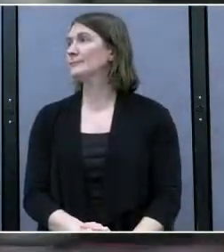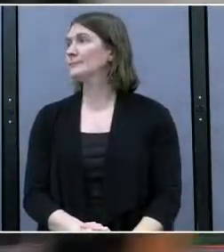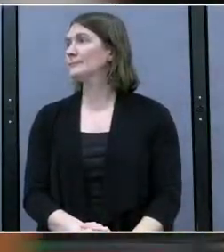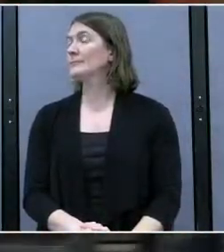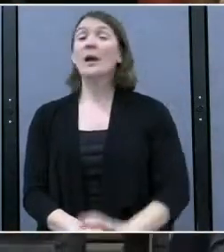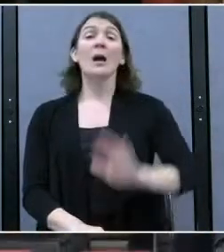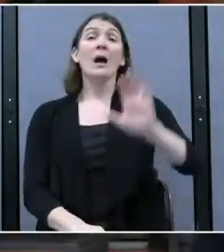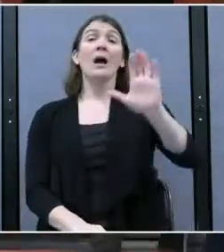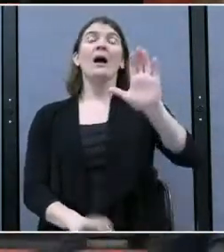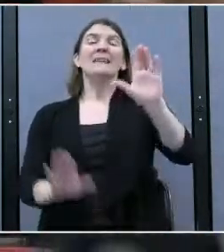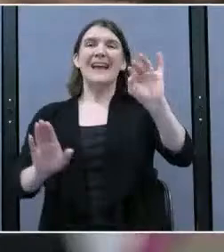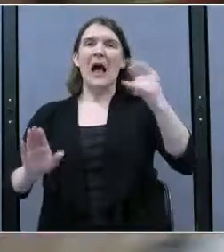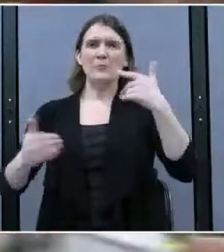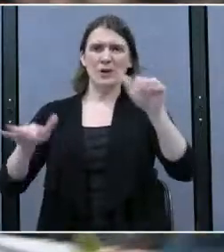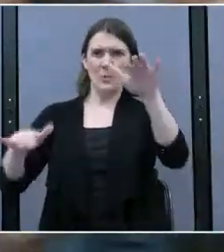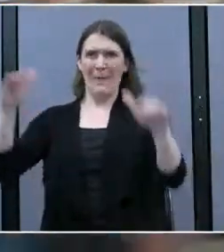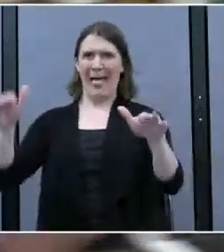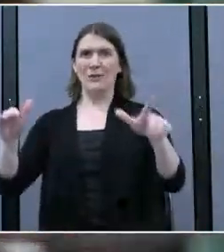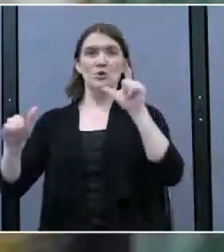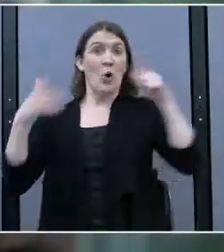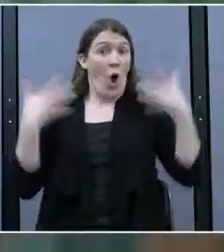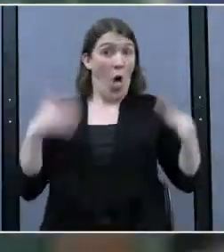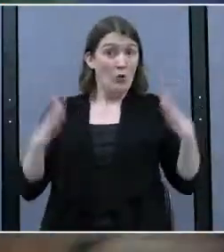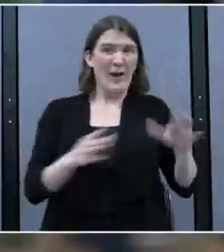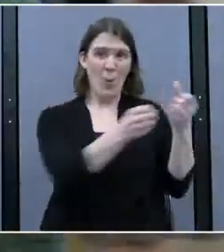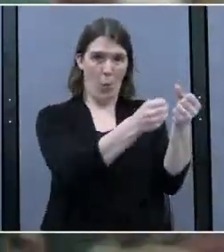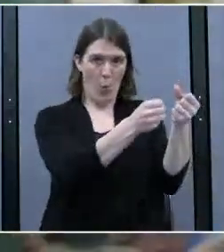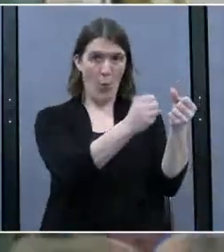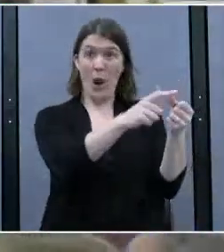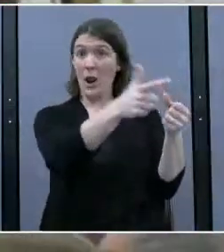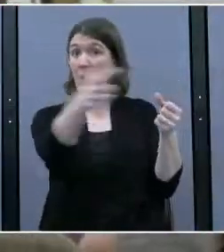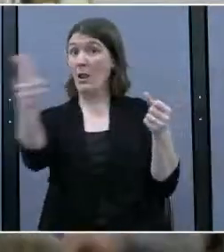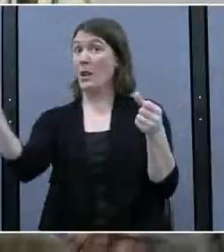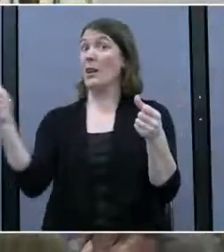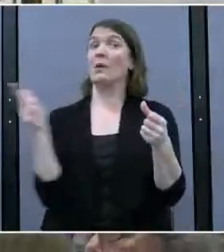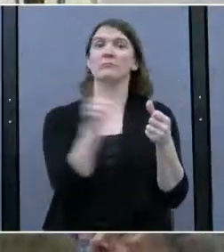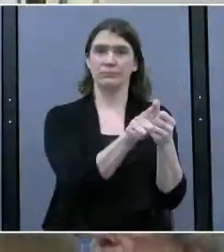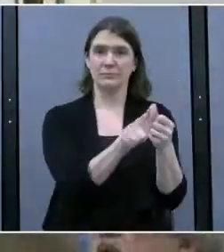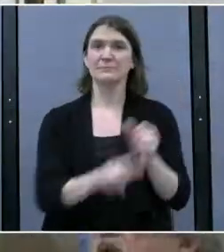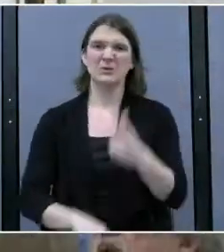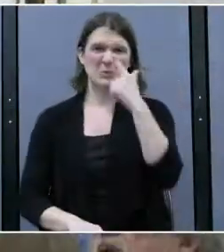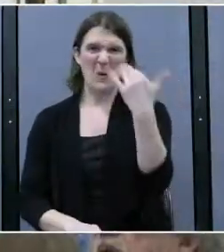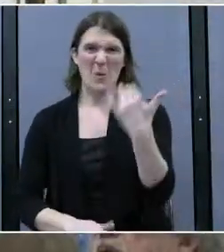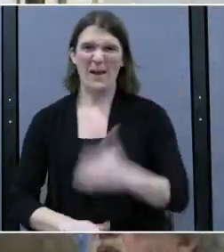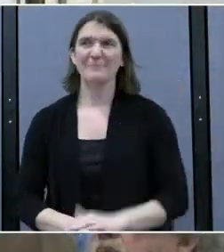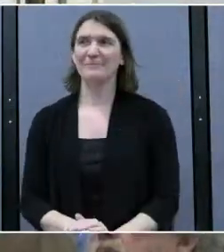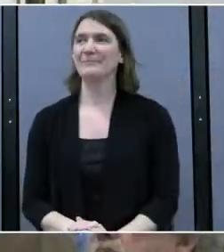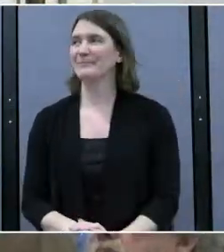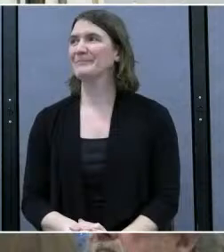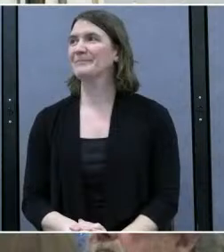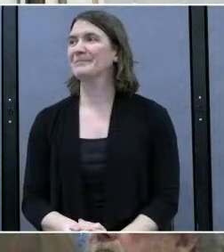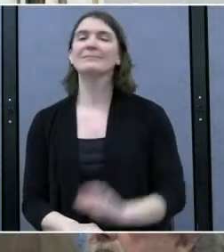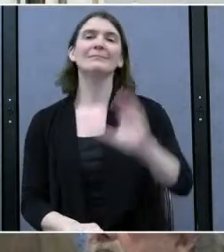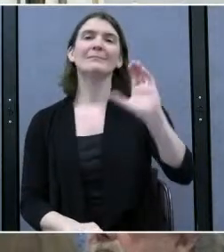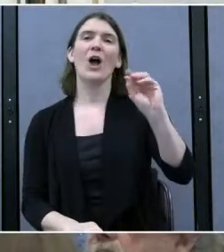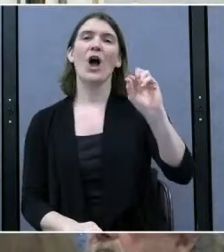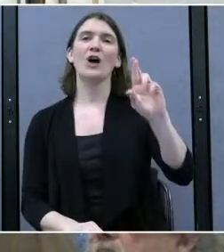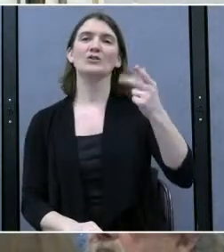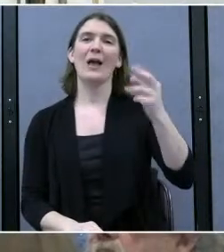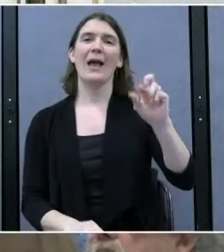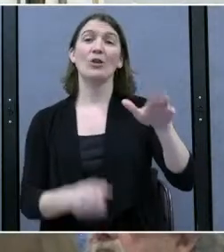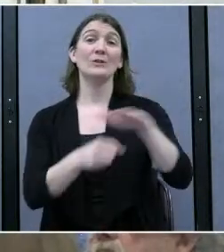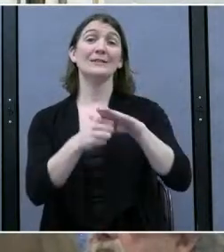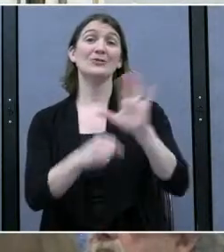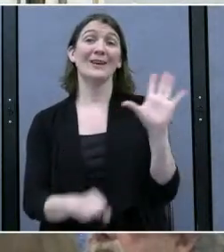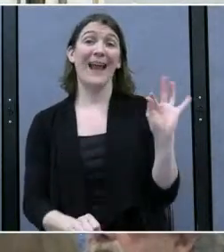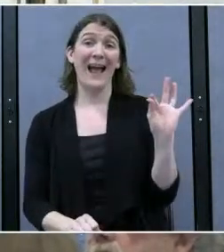Just so you know, I'm trying to balance like who's speaking, so if you've spoken once before, you might need to wait a little bit. Oscar Heller, District